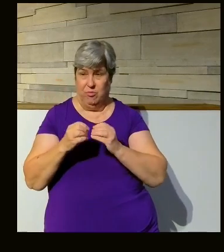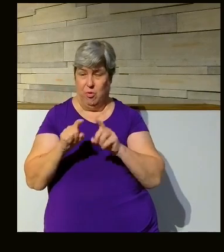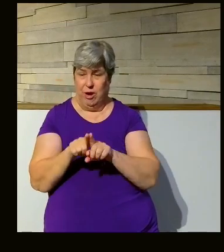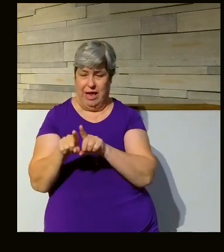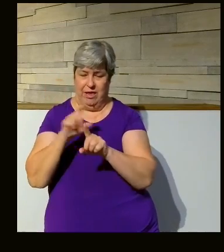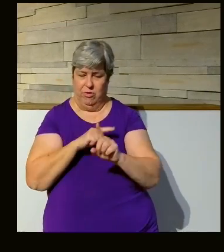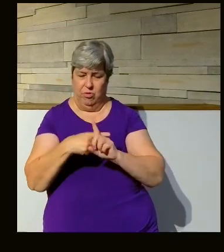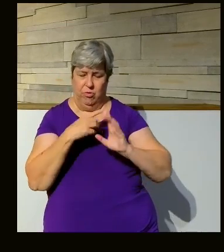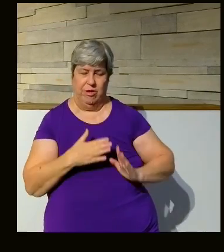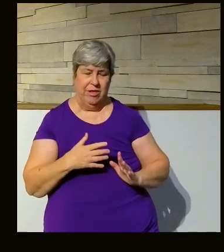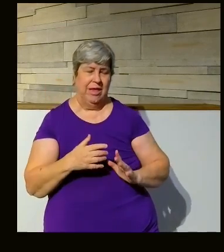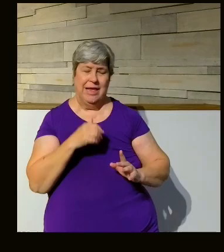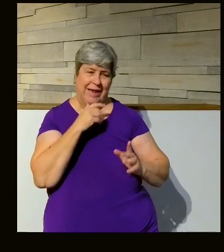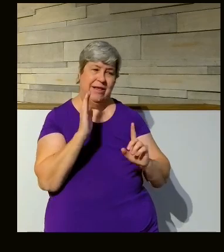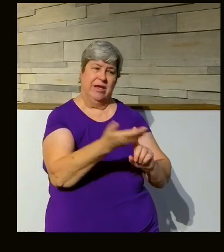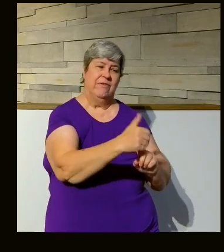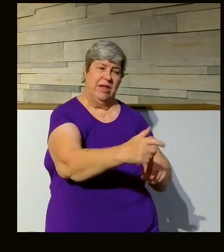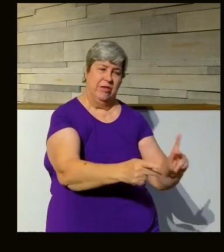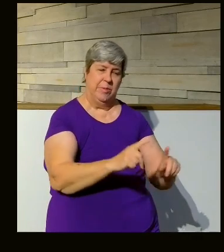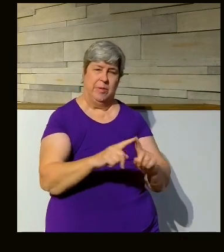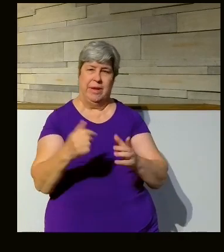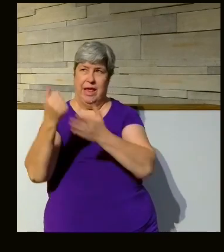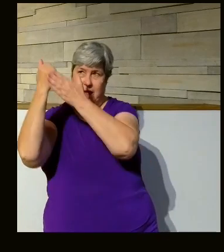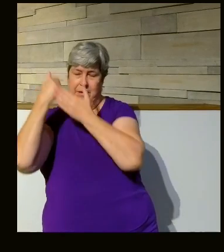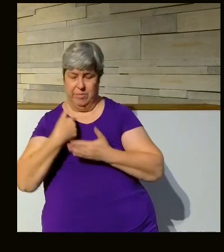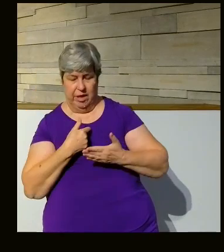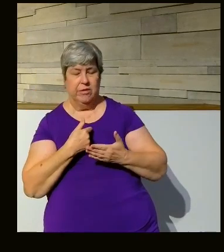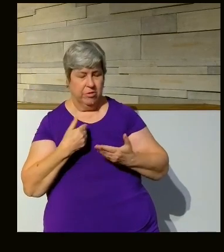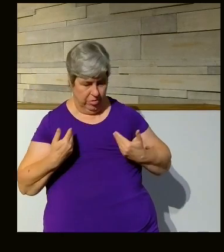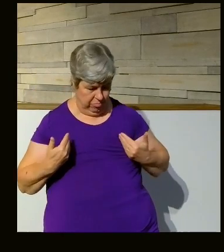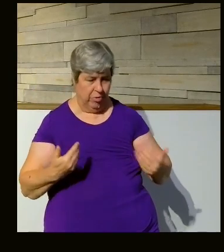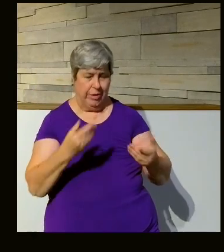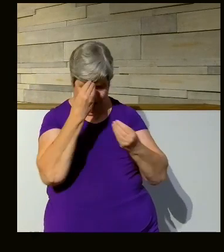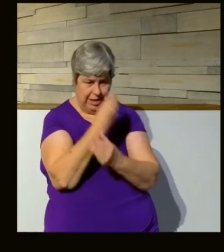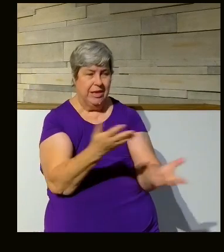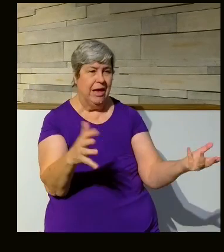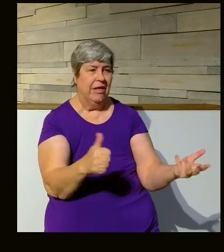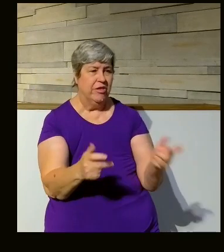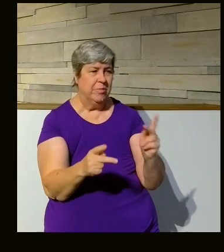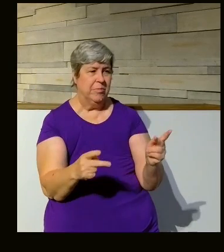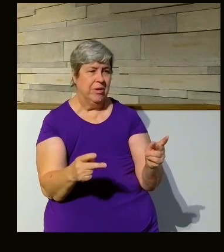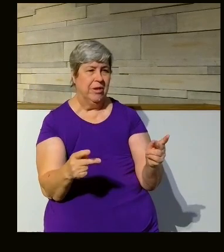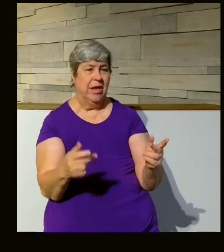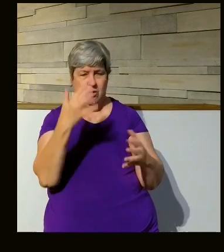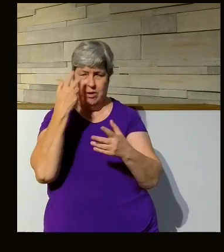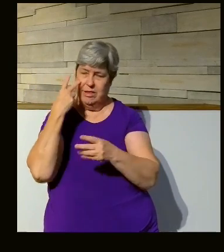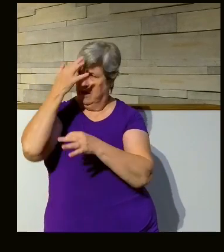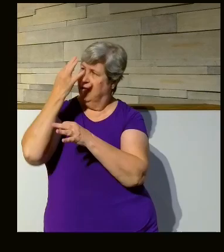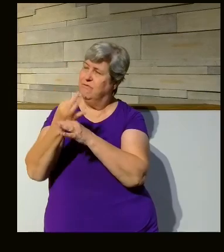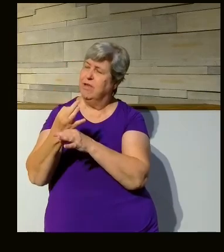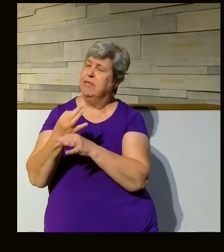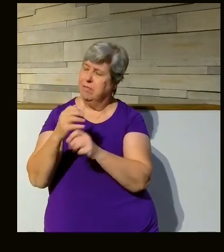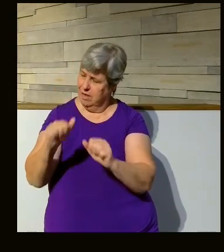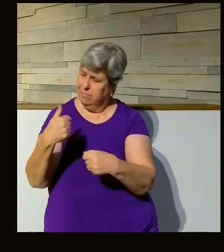convince unbelievers, but it helps us to go out and talk to unbelievers. It encourages us. And we see that the faith is rational. Young